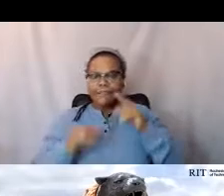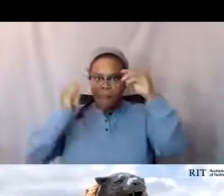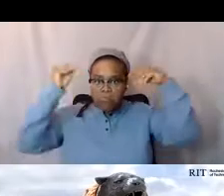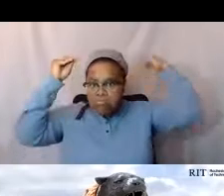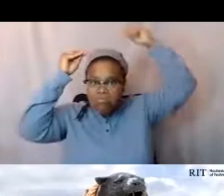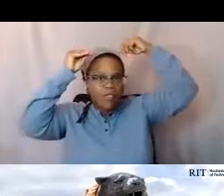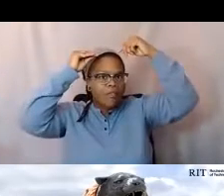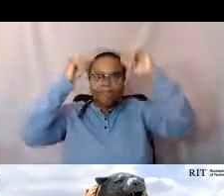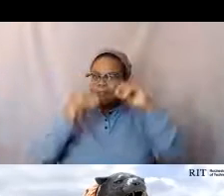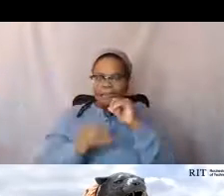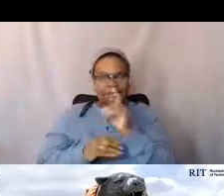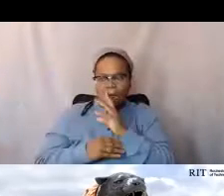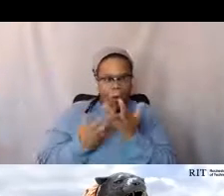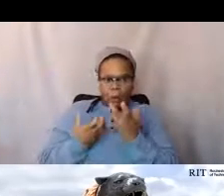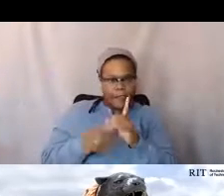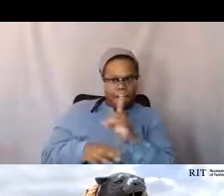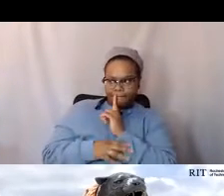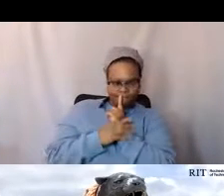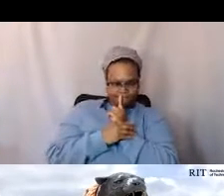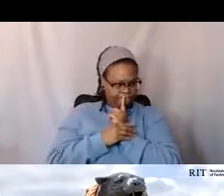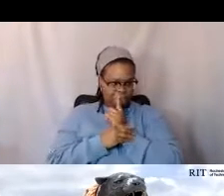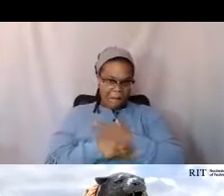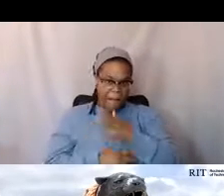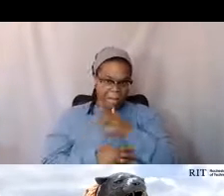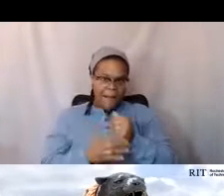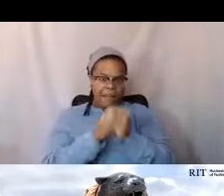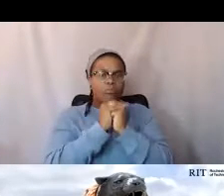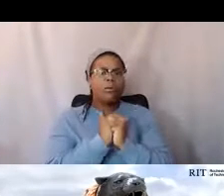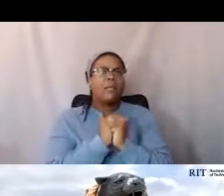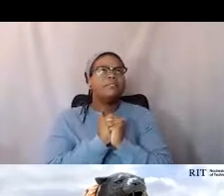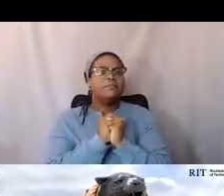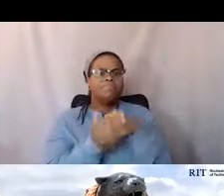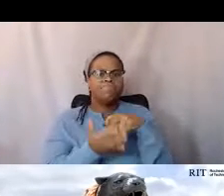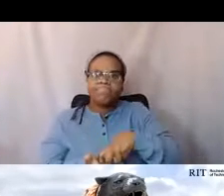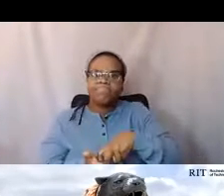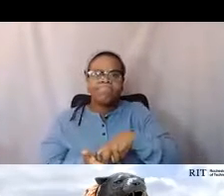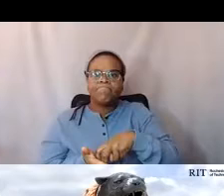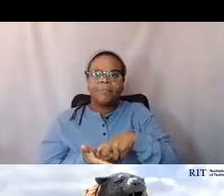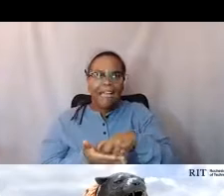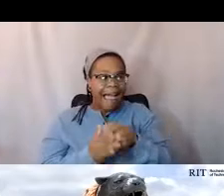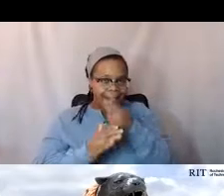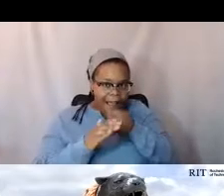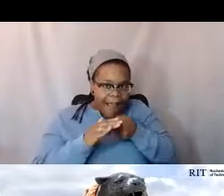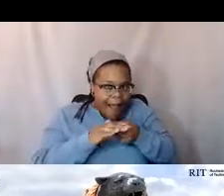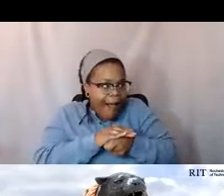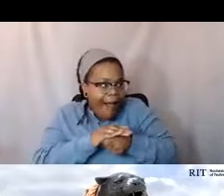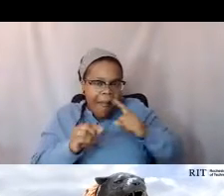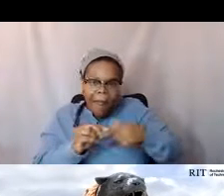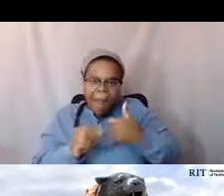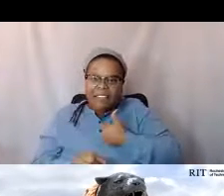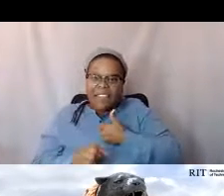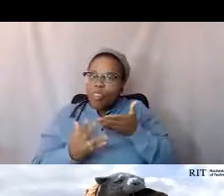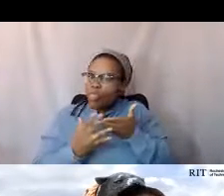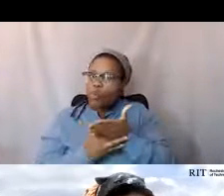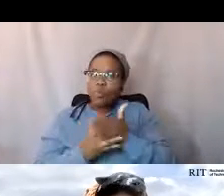They shouldn't know that my mother actually prays. I mean, I used to hide all these things about myself throughout school. I